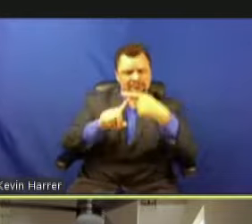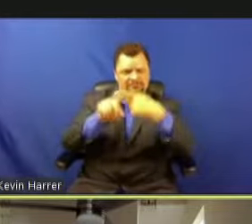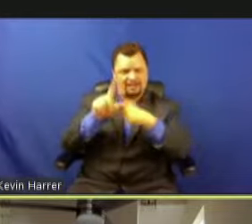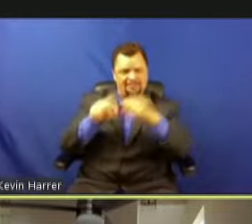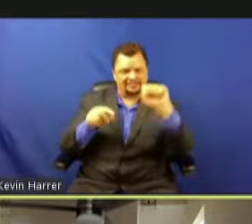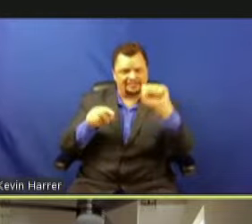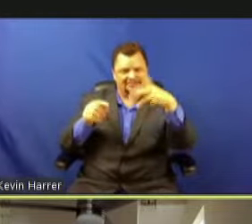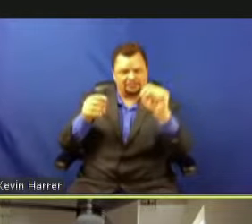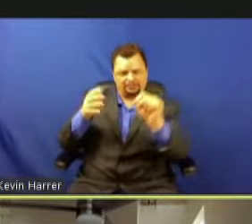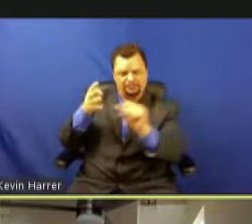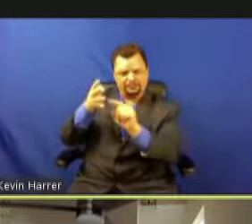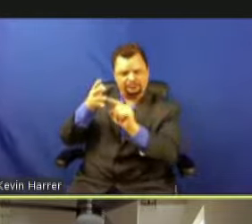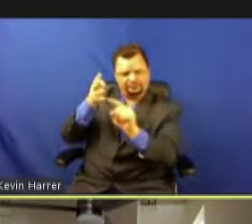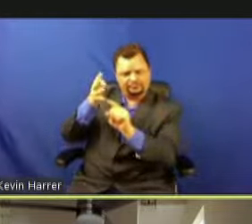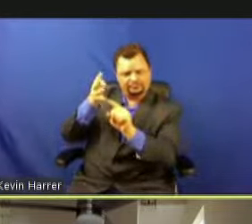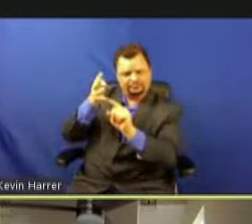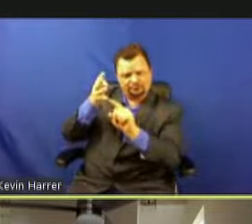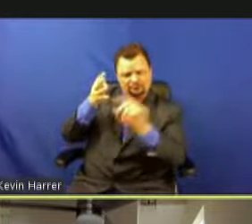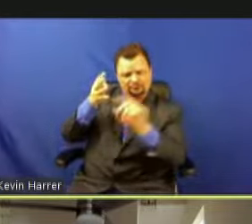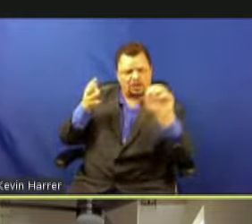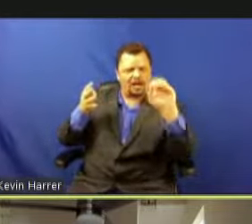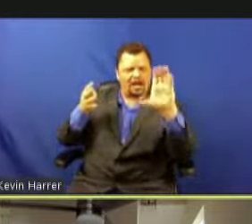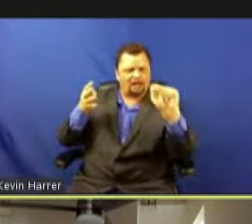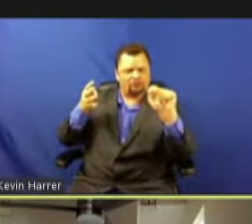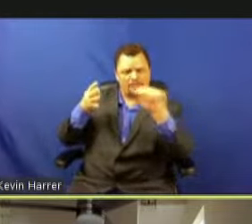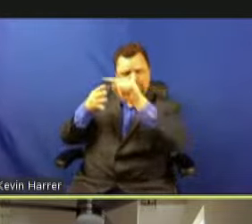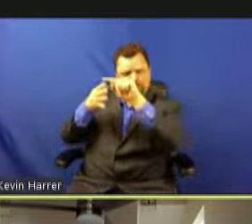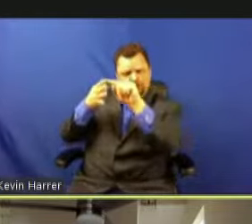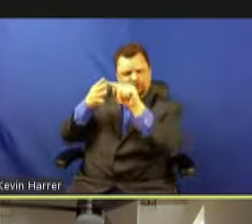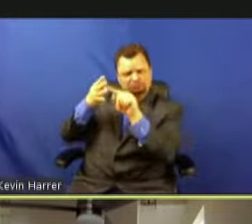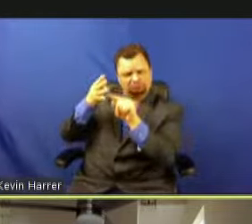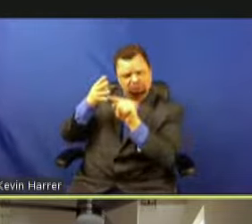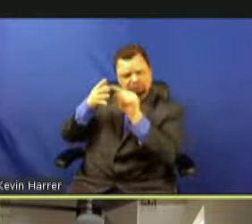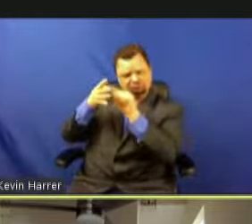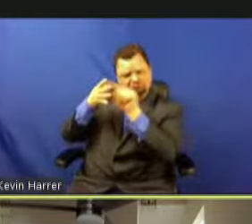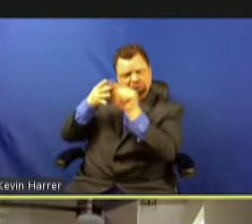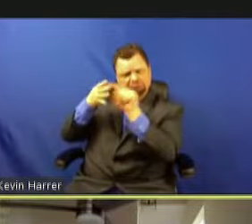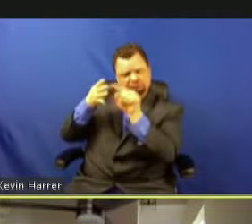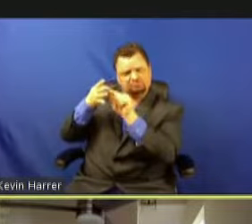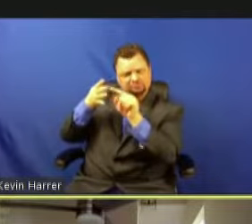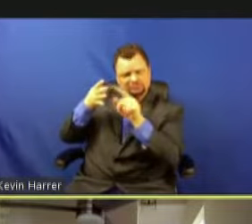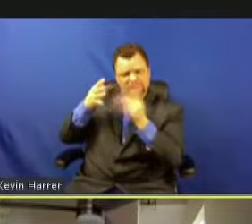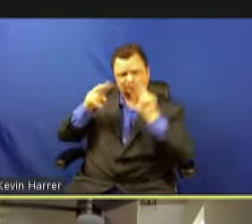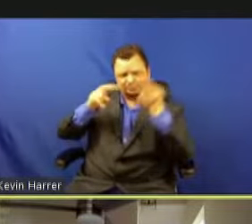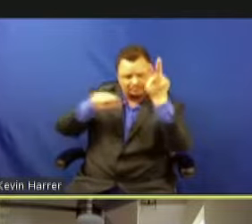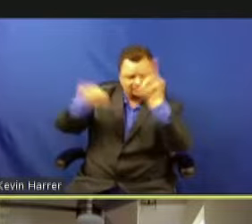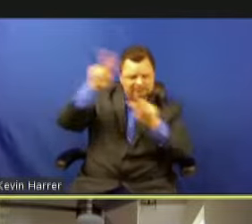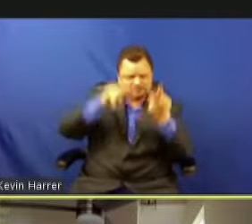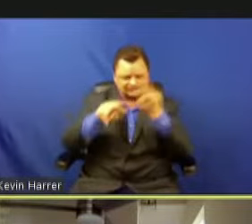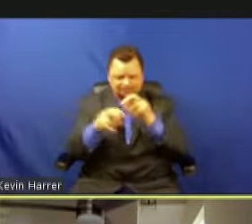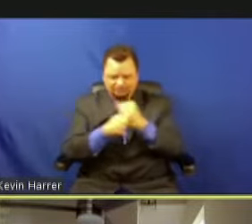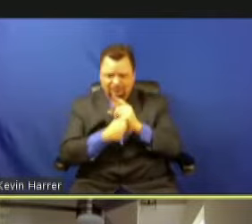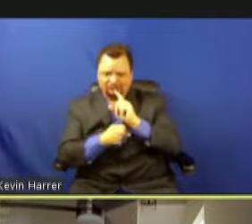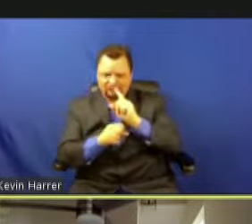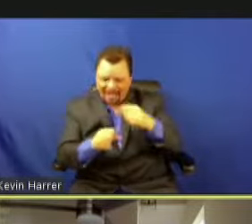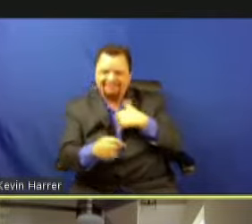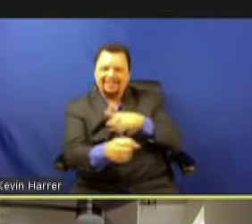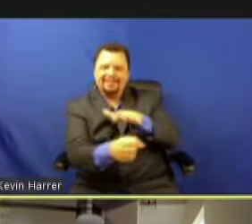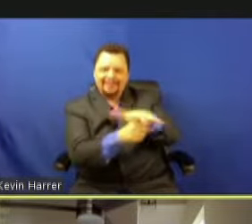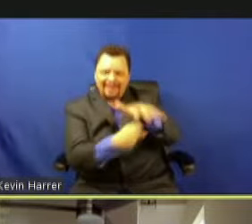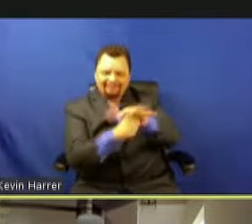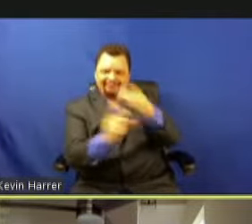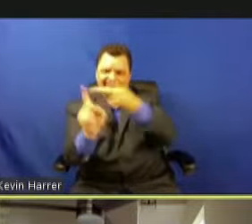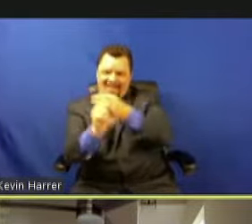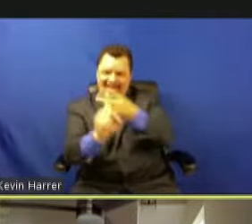appropriate capacity so that those individuals could get their boosters. So that row across the top there shows the numbers that we looked at the